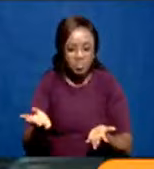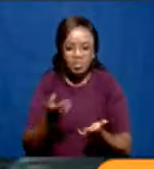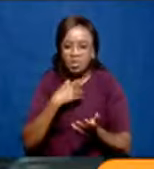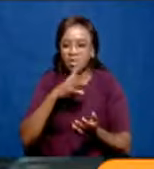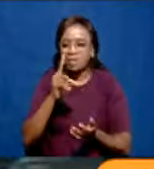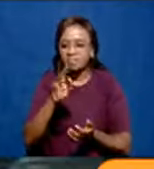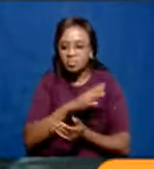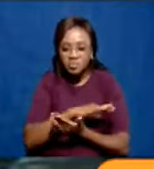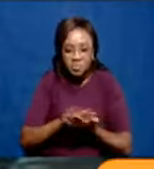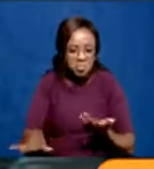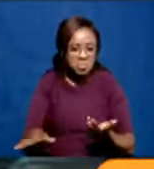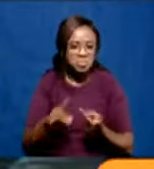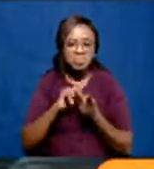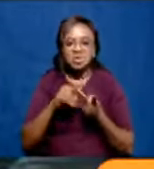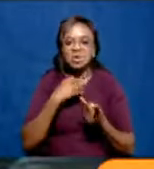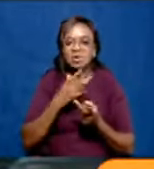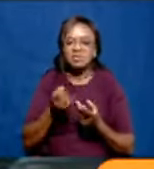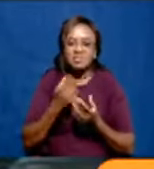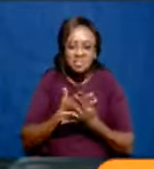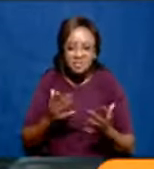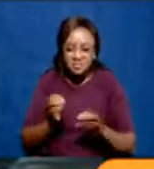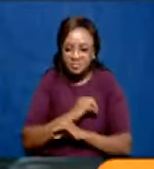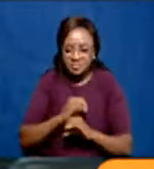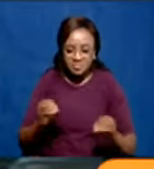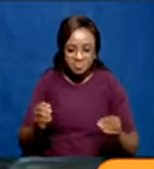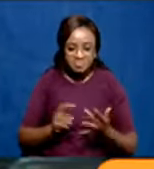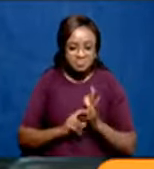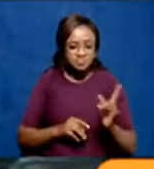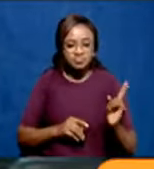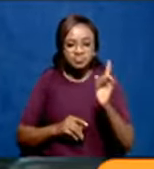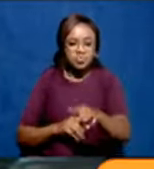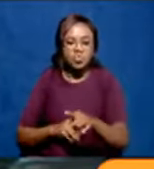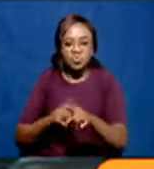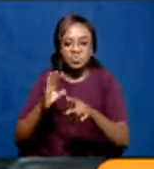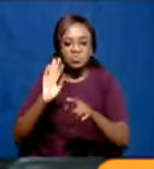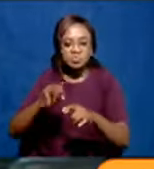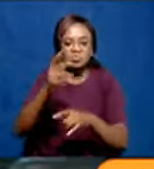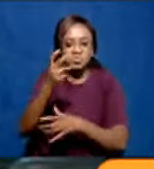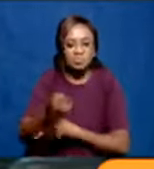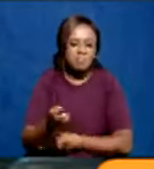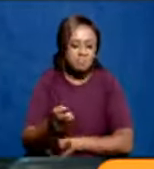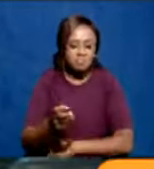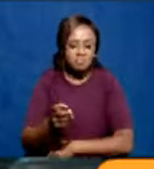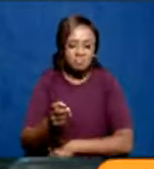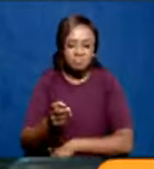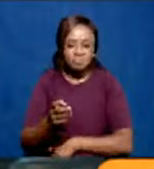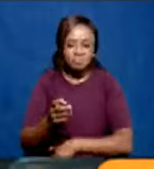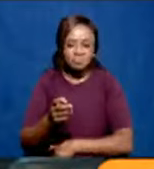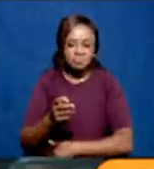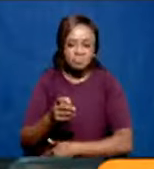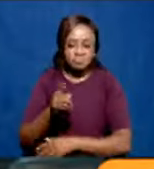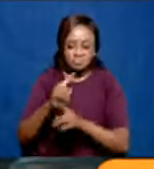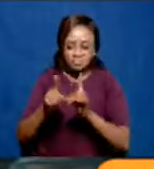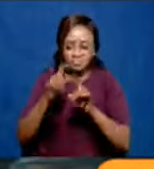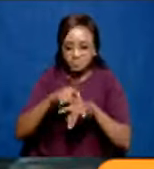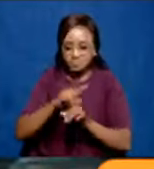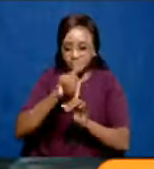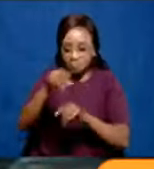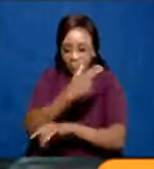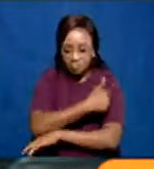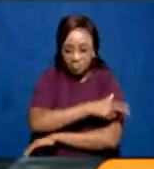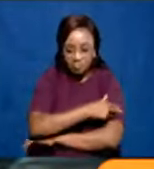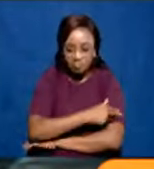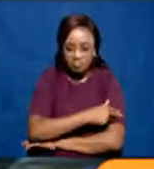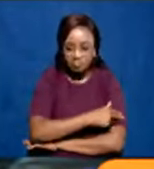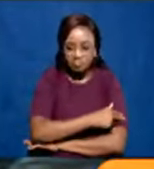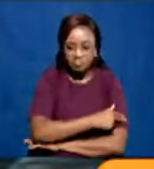doctors, there are no reagents, so they are almost sending you to death in those facilities. So as much as we know that, when you go to those facilities and you don't get the care you